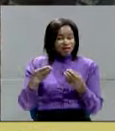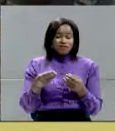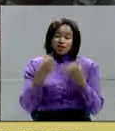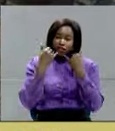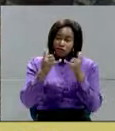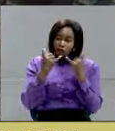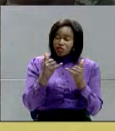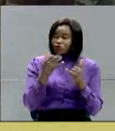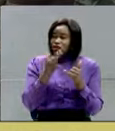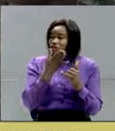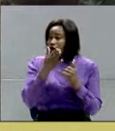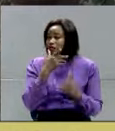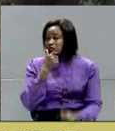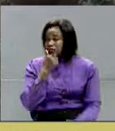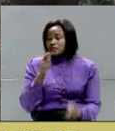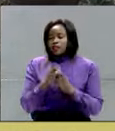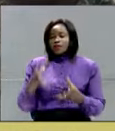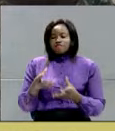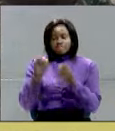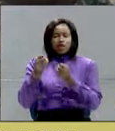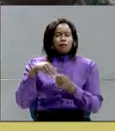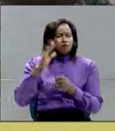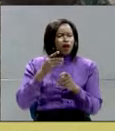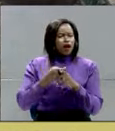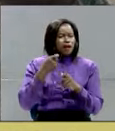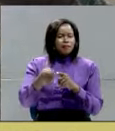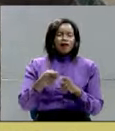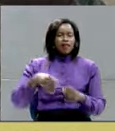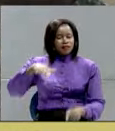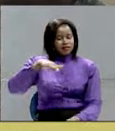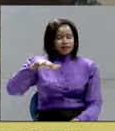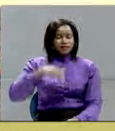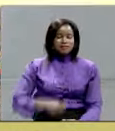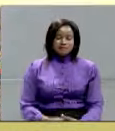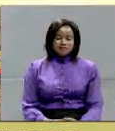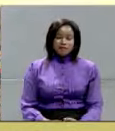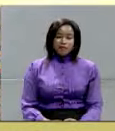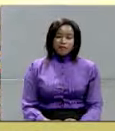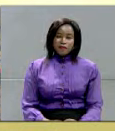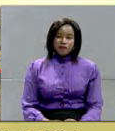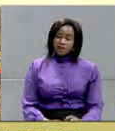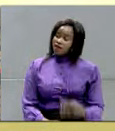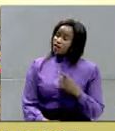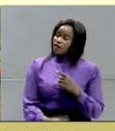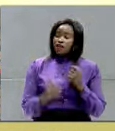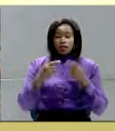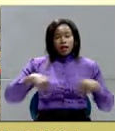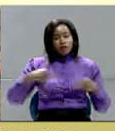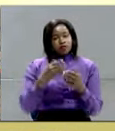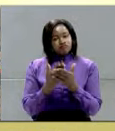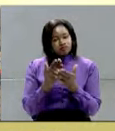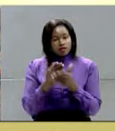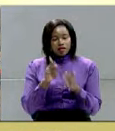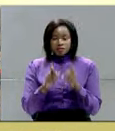information to crack down on criminals, especially in Kampala metropolitan area. We have called upon the people